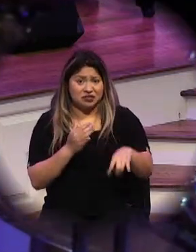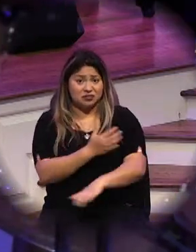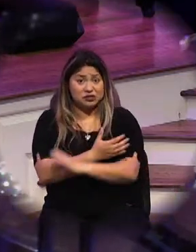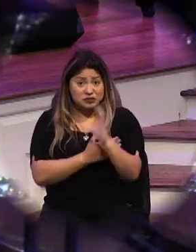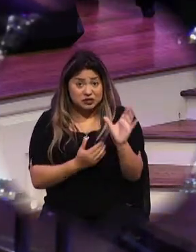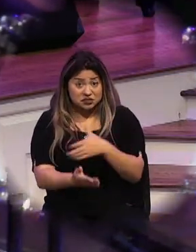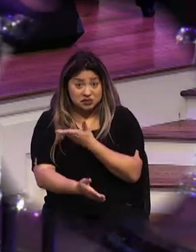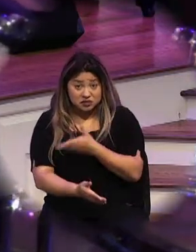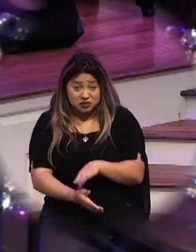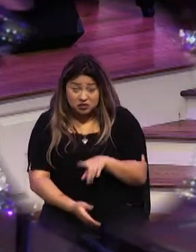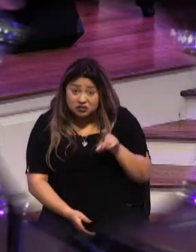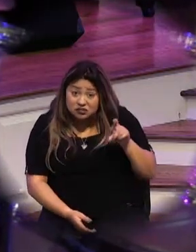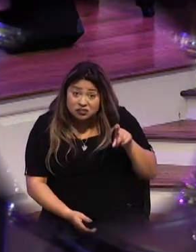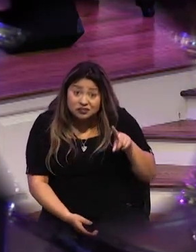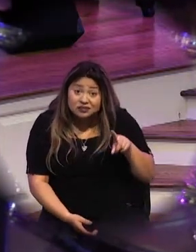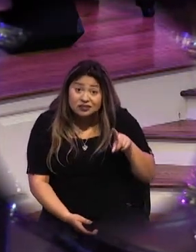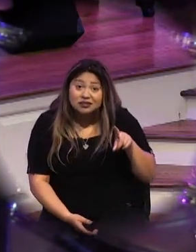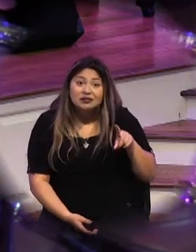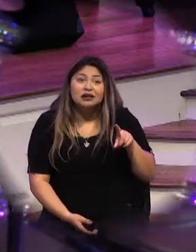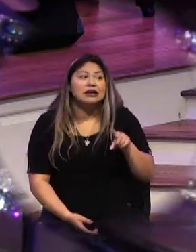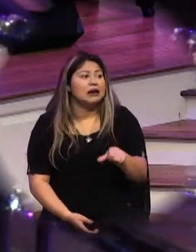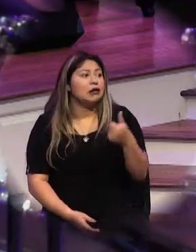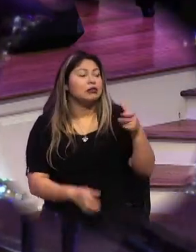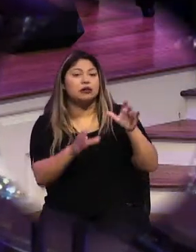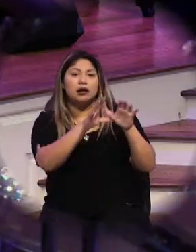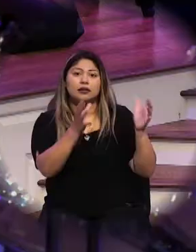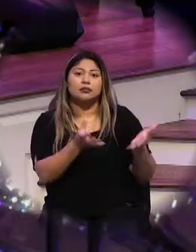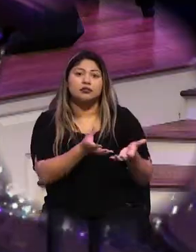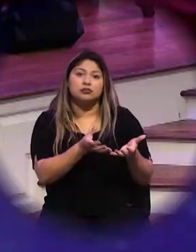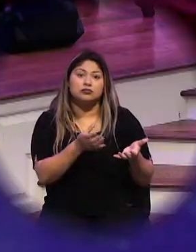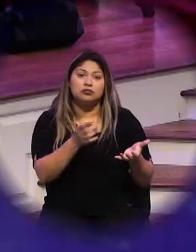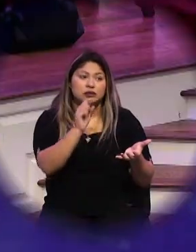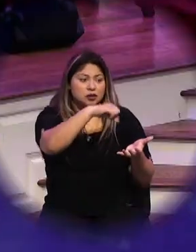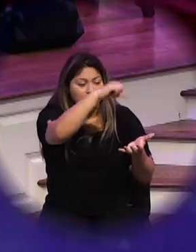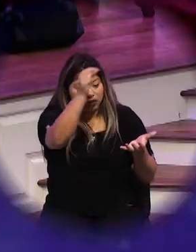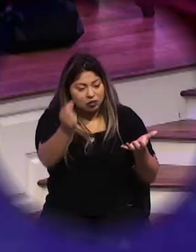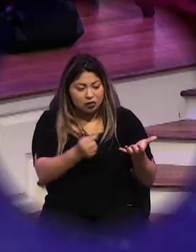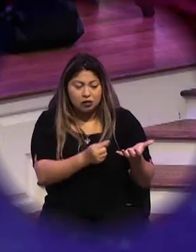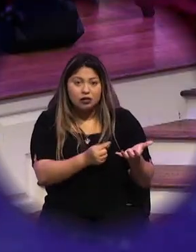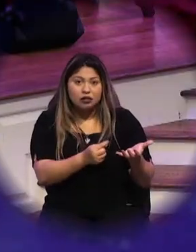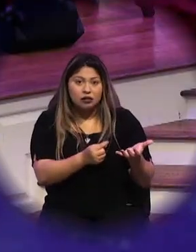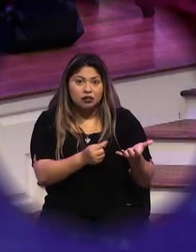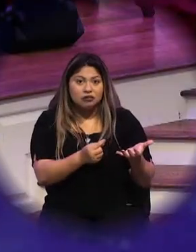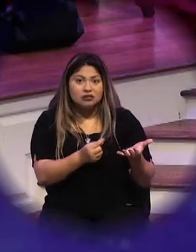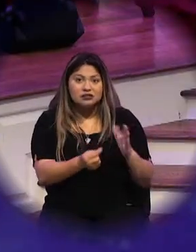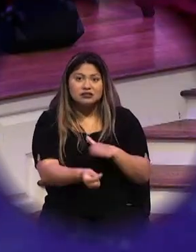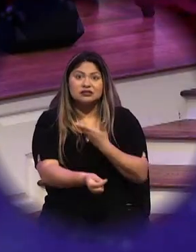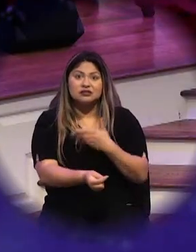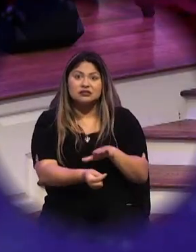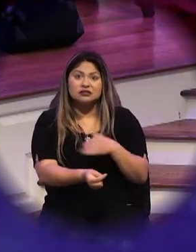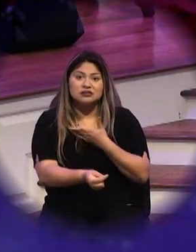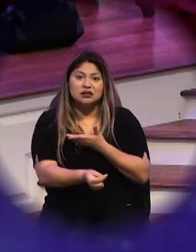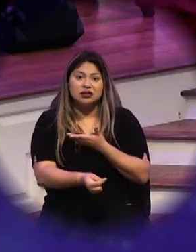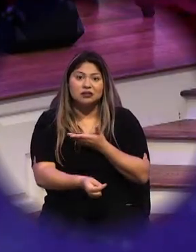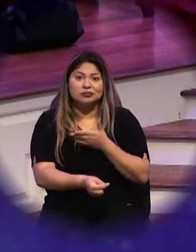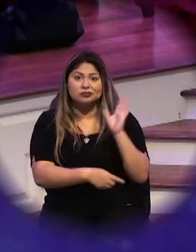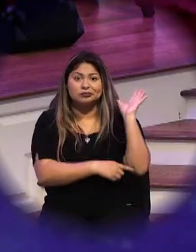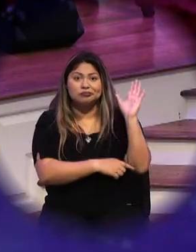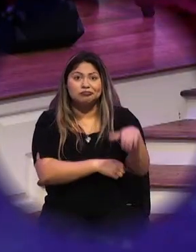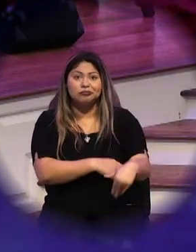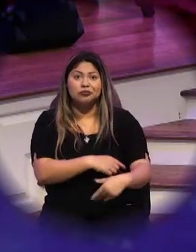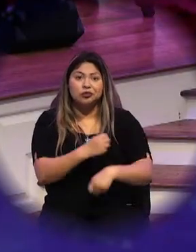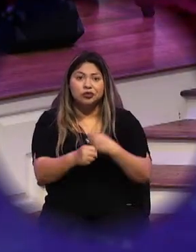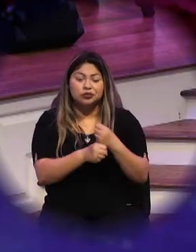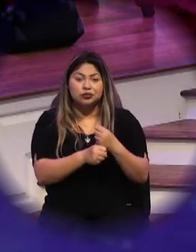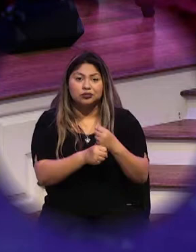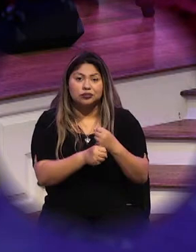song here in America. If you go to other countries and other parts of the world, they sing the hymn, "Joy to the World," all year